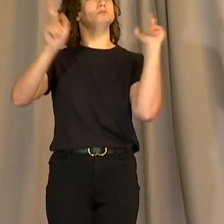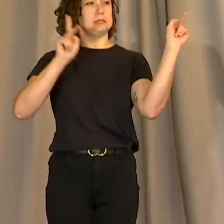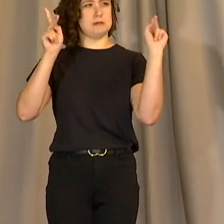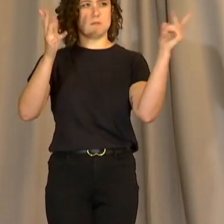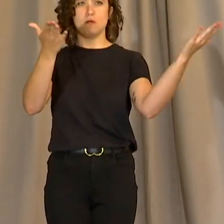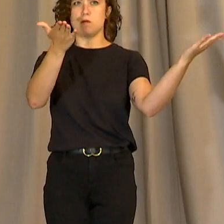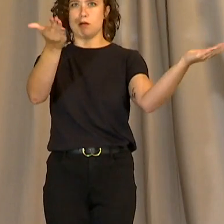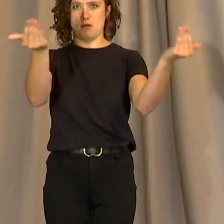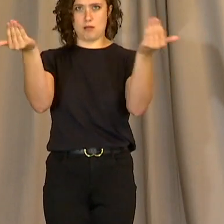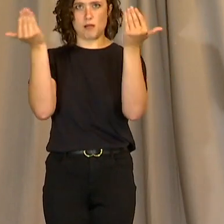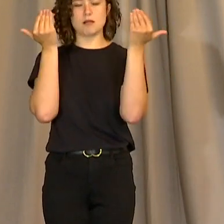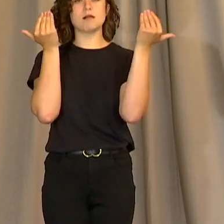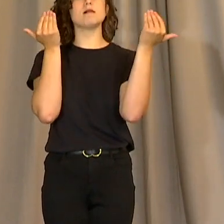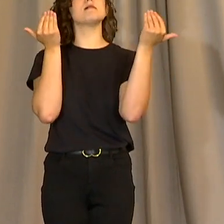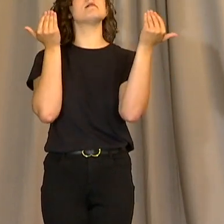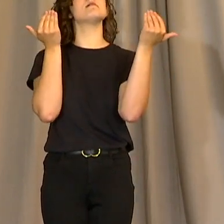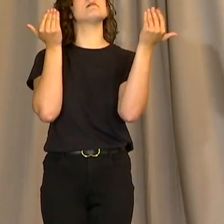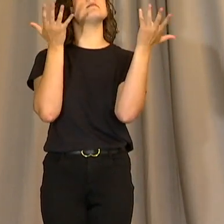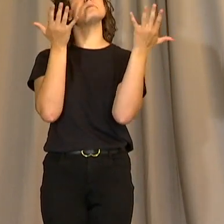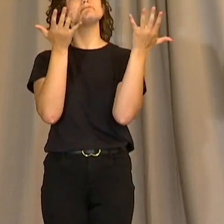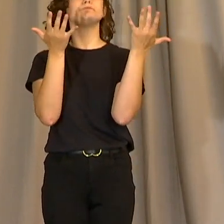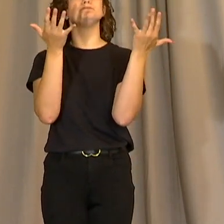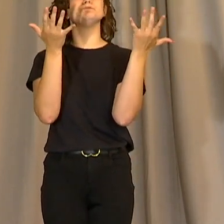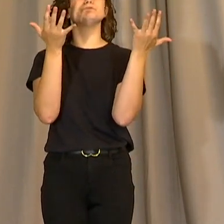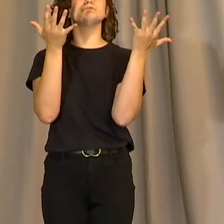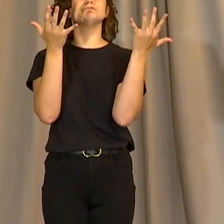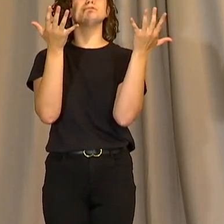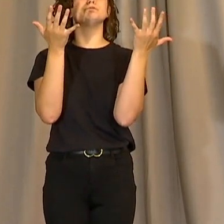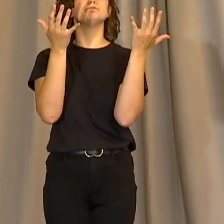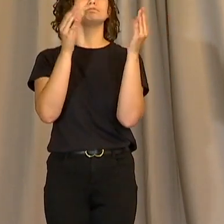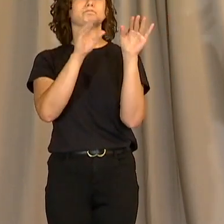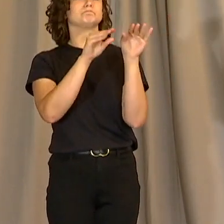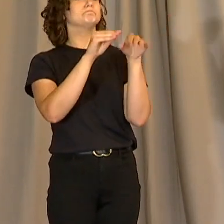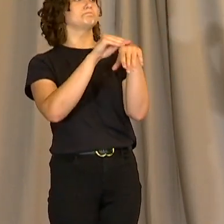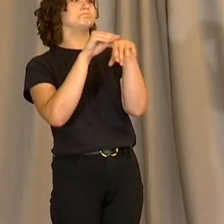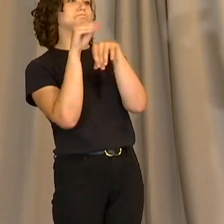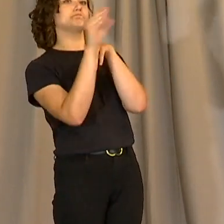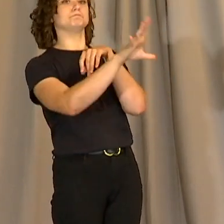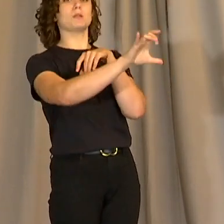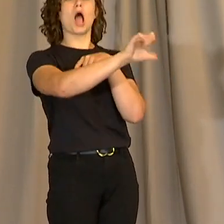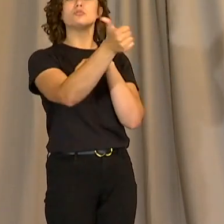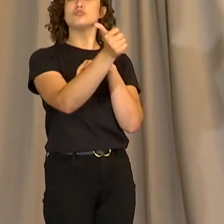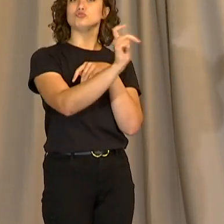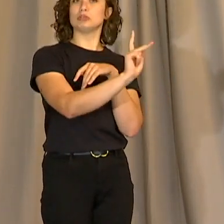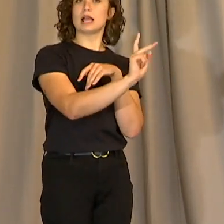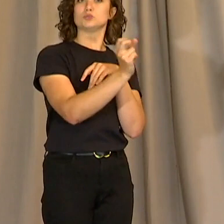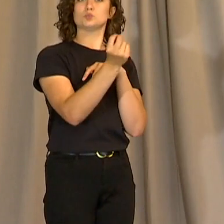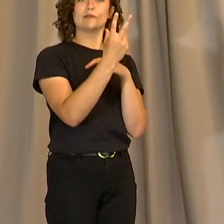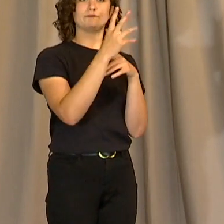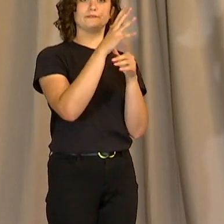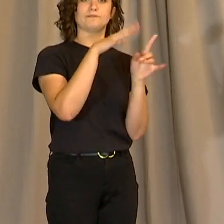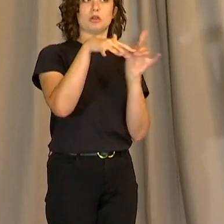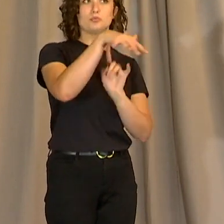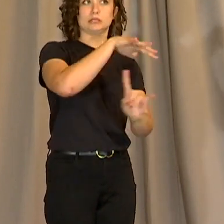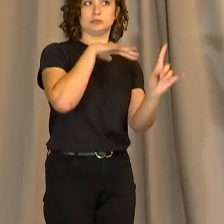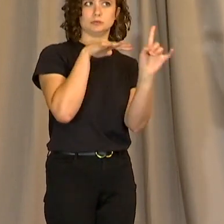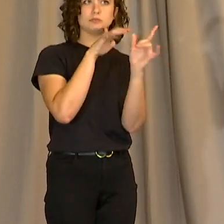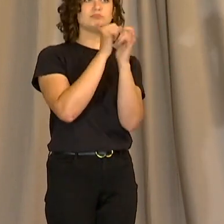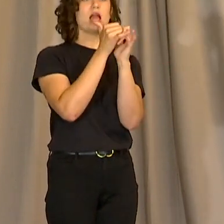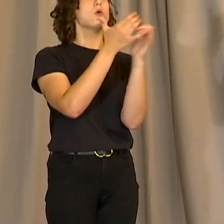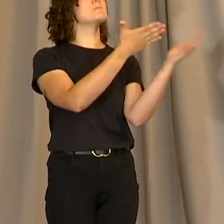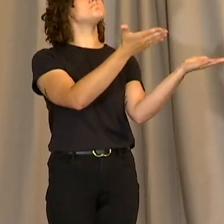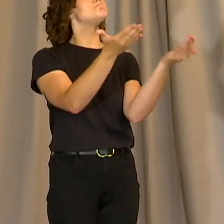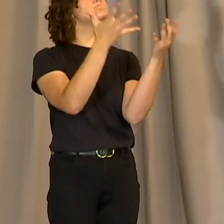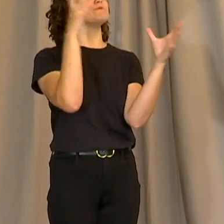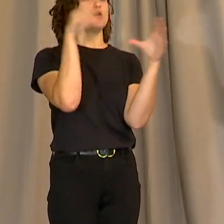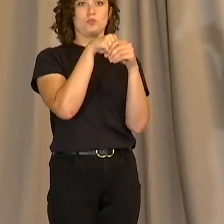coming into the other K-12 environments to get involved in the